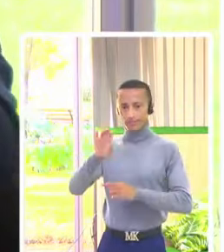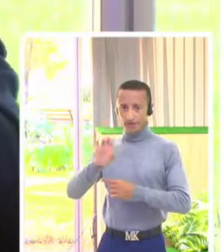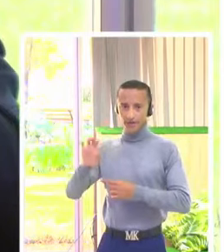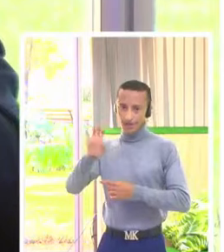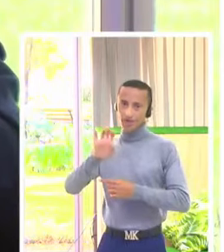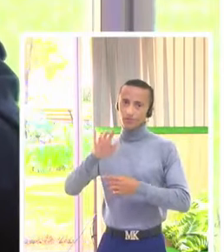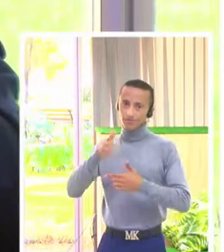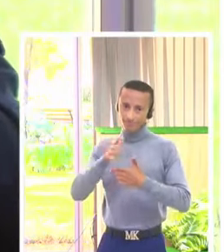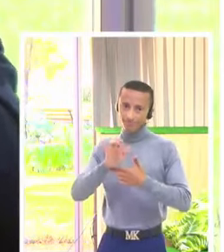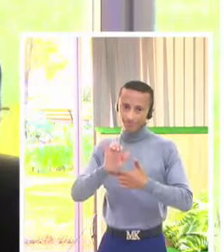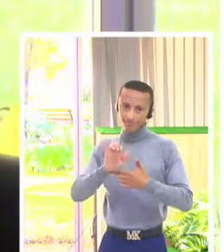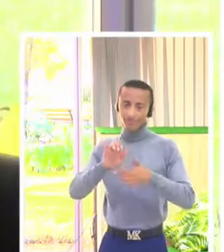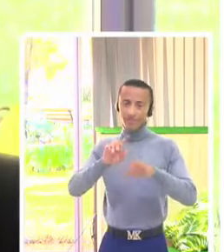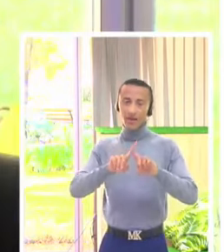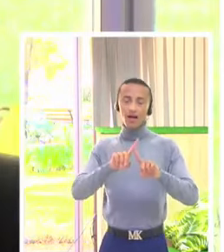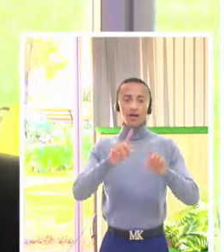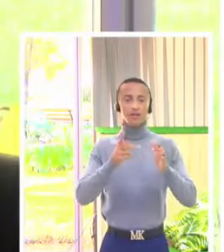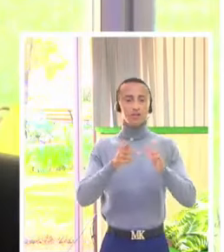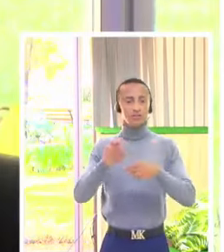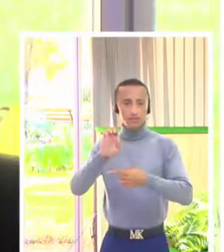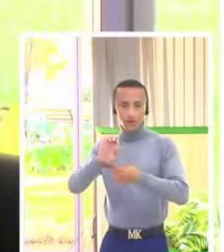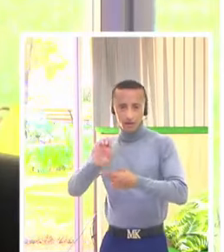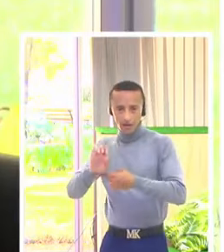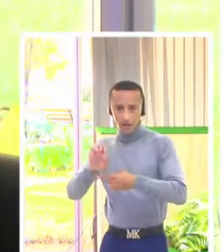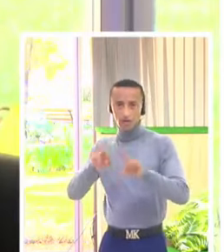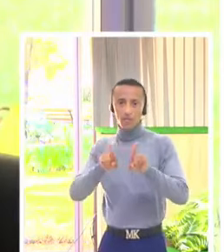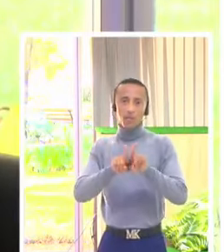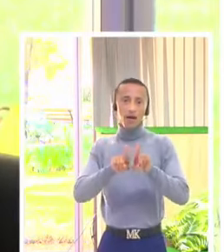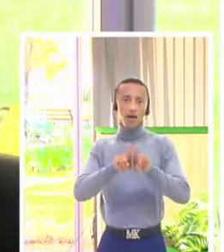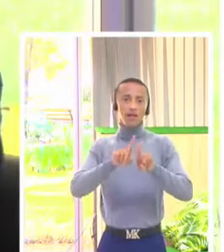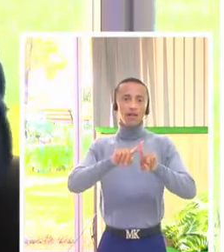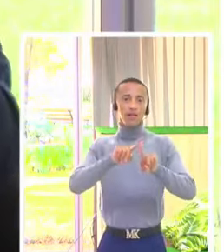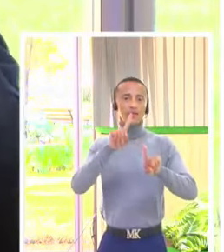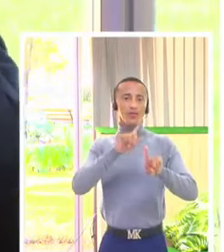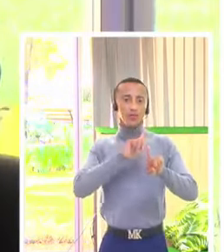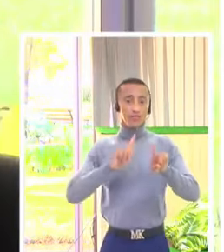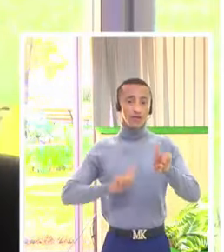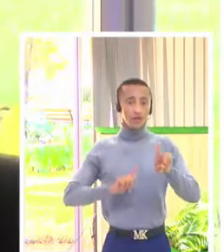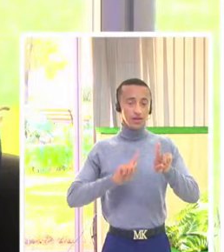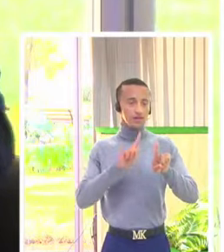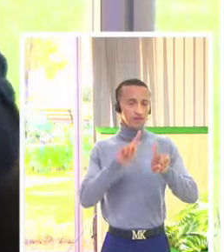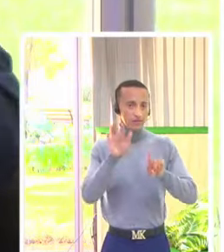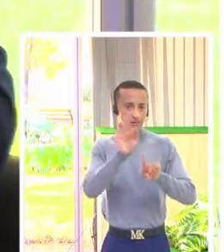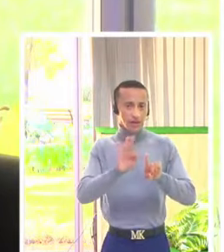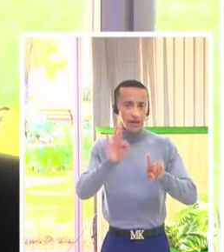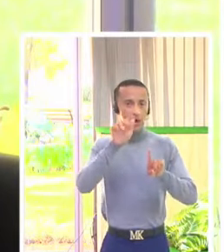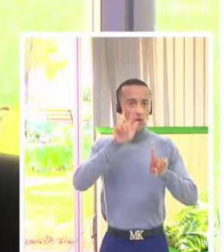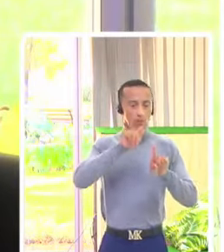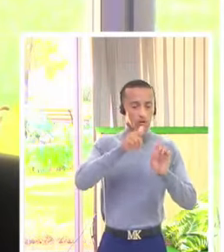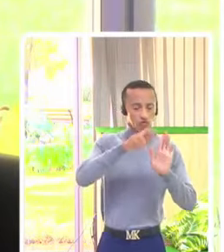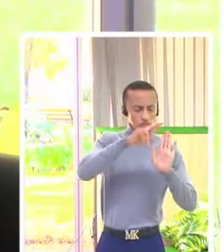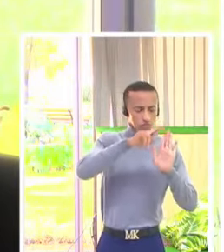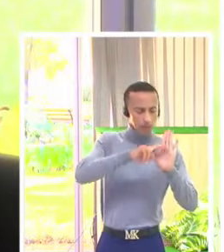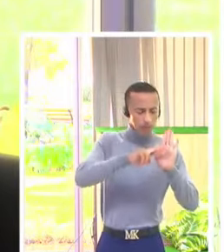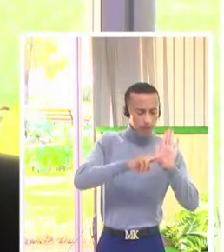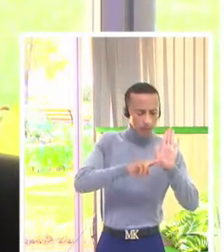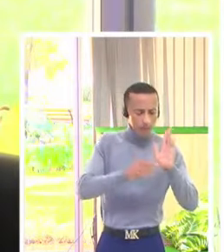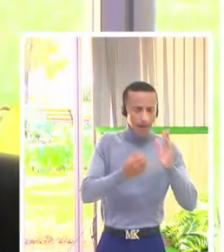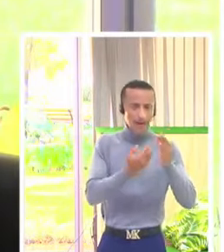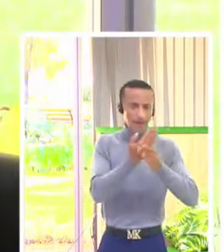that money with Aadhaar, said that, I won't give you this money directly